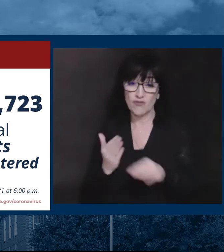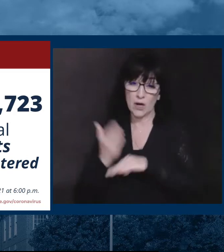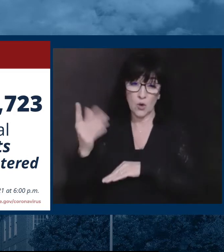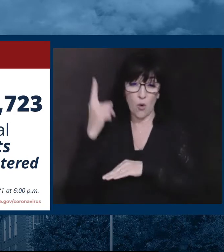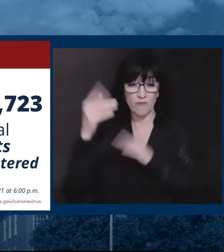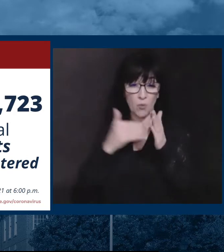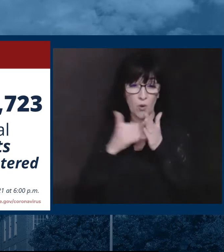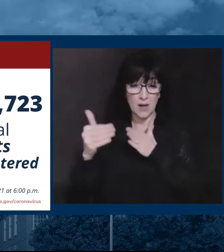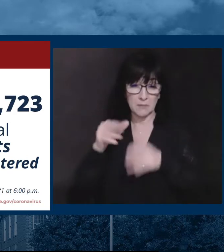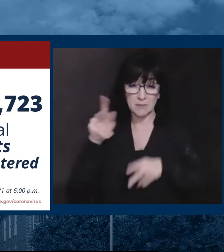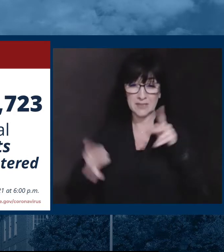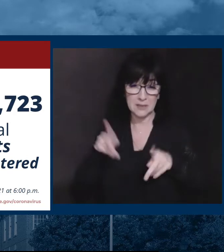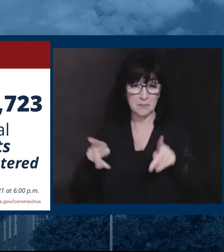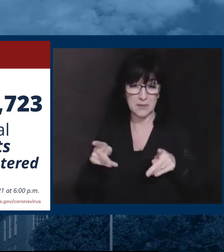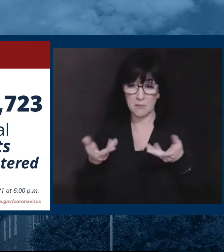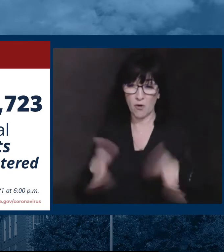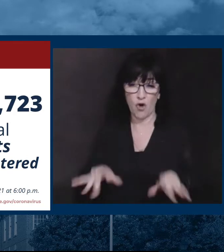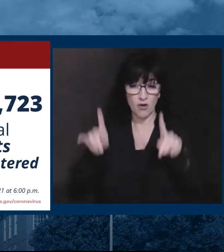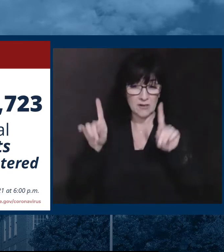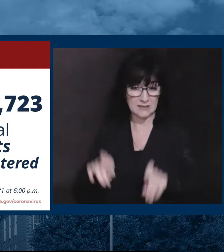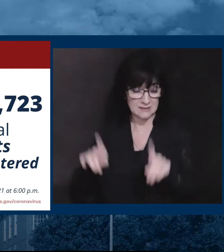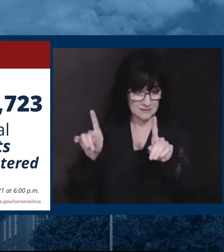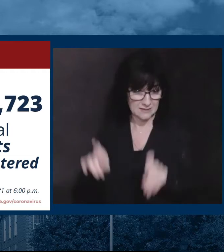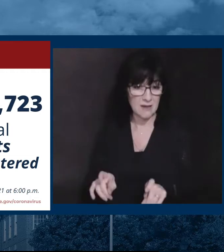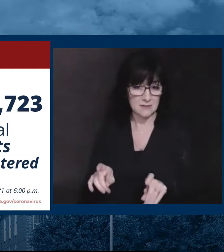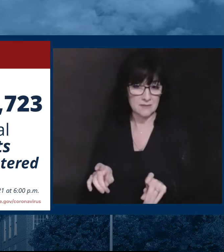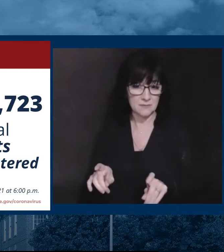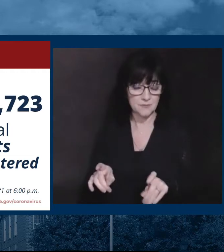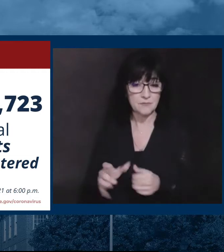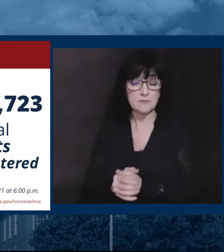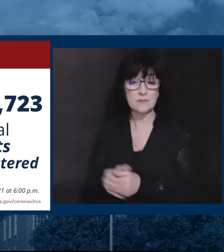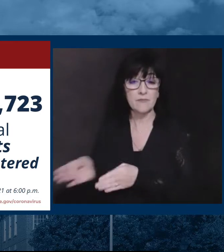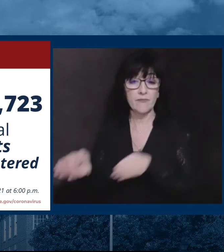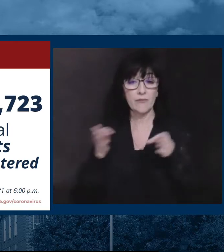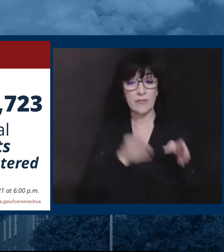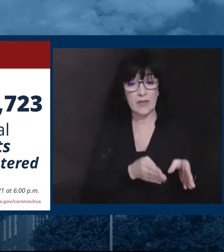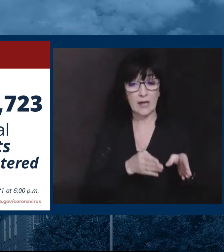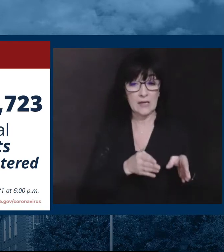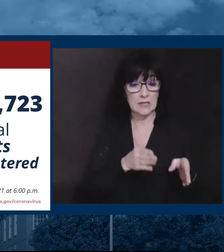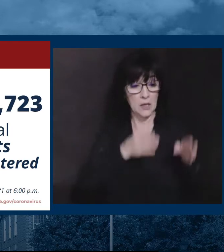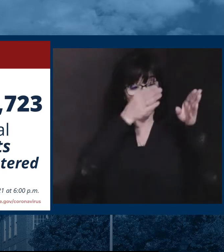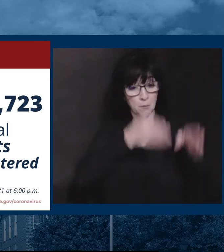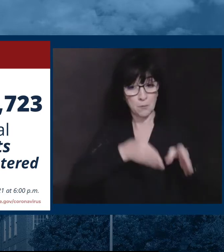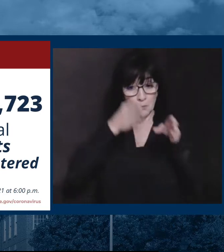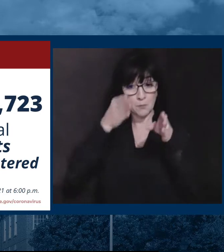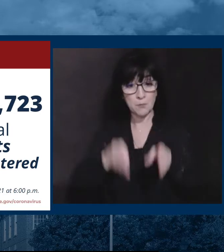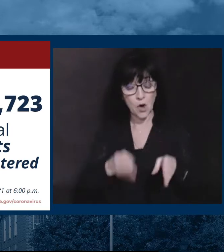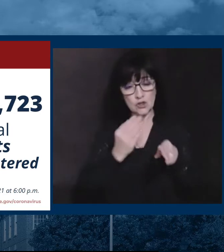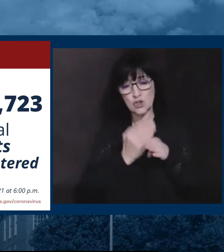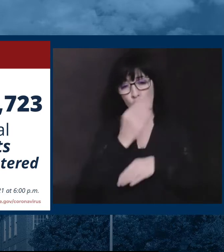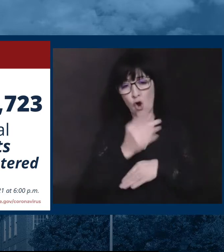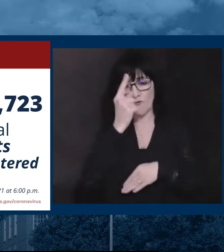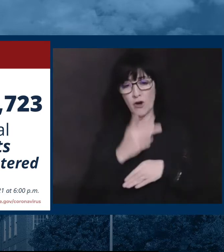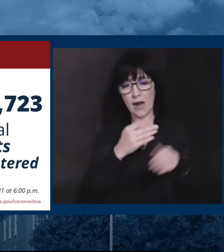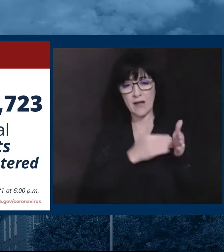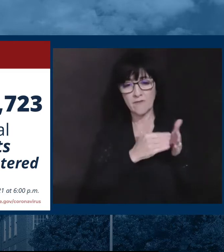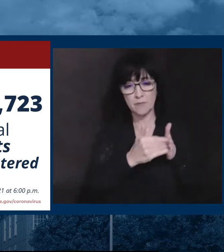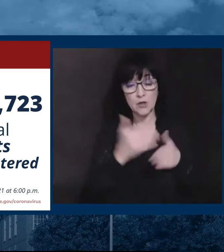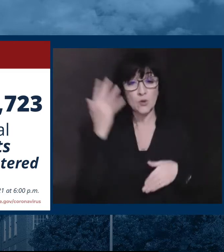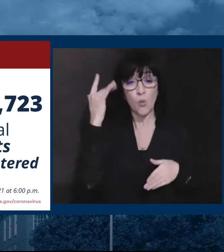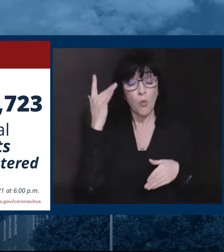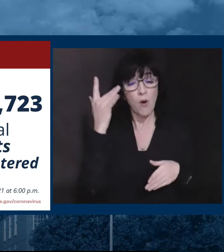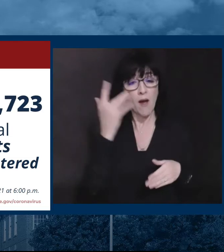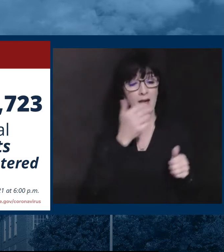million tests that are administered to just over 500,000 people, so many people getting